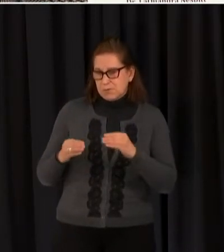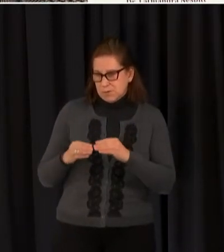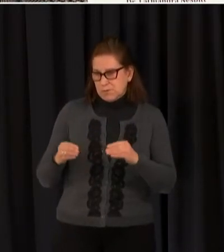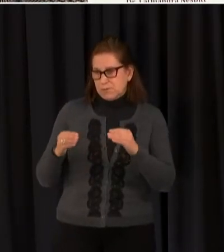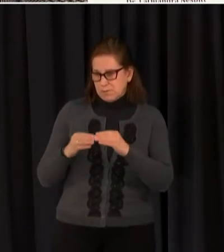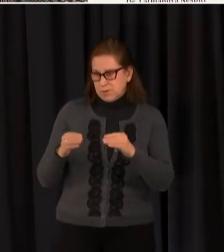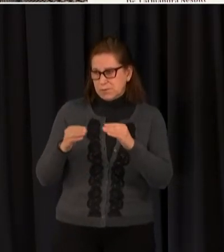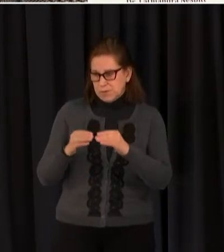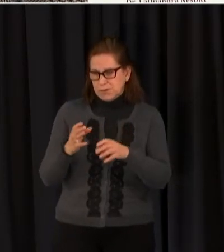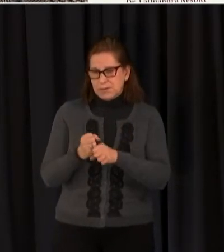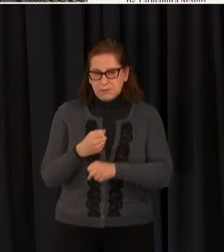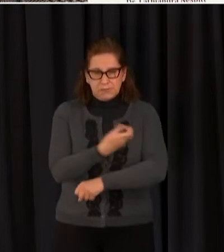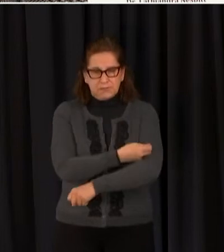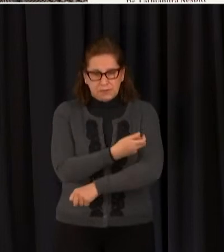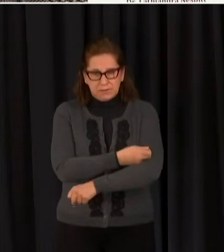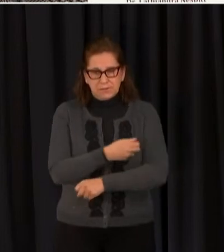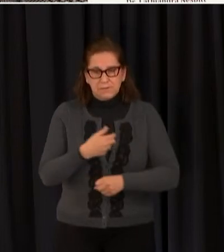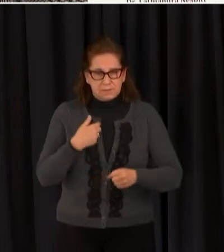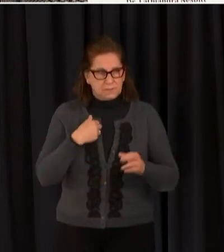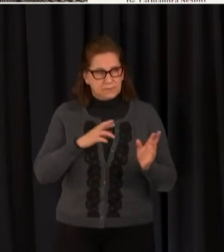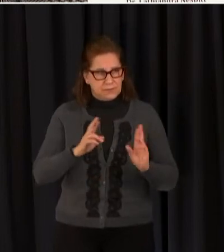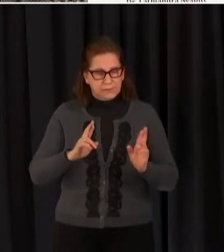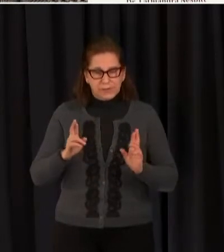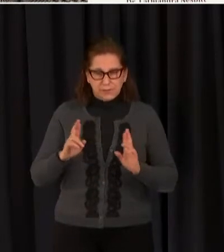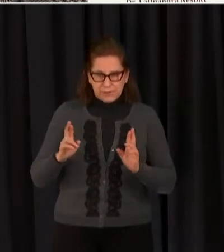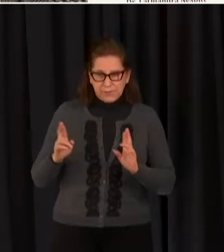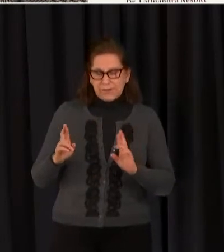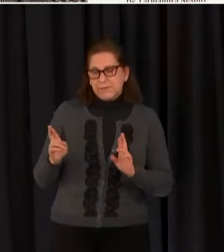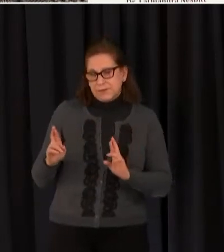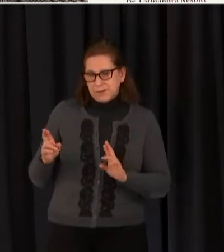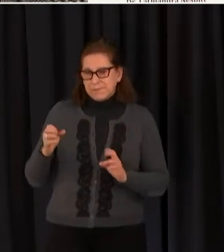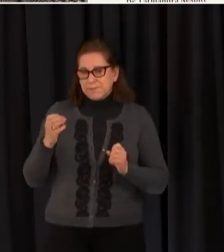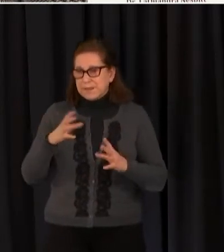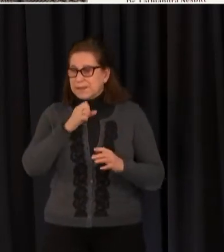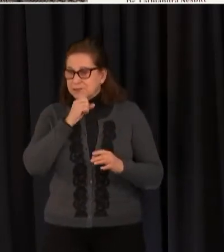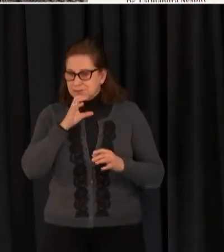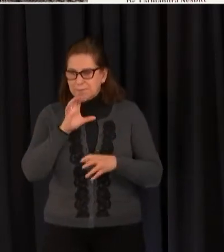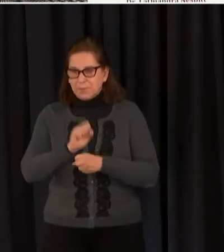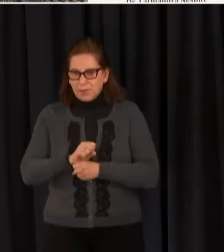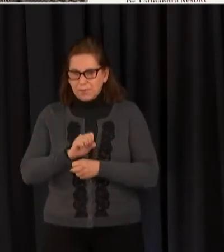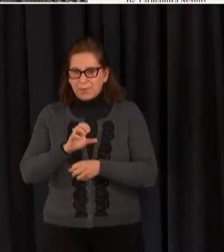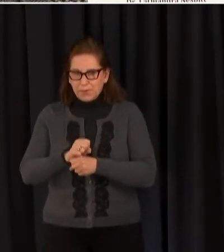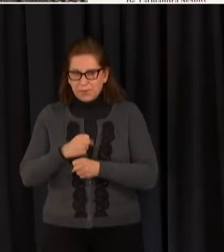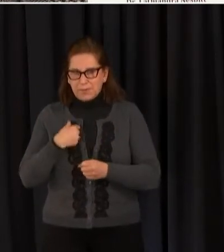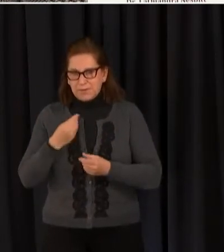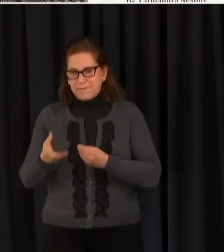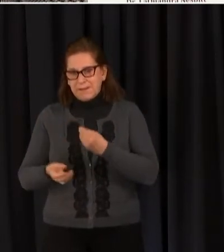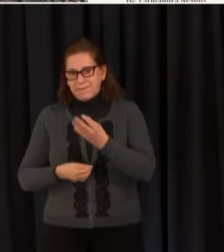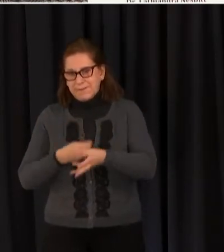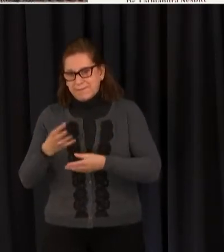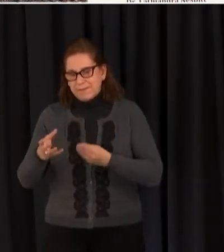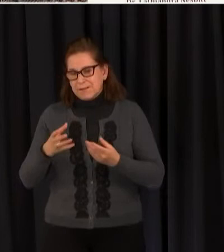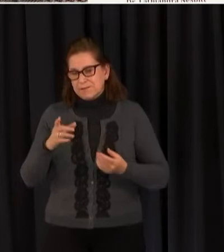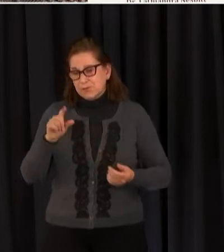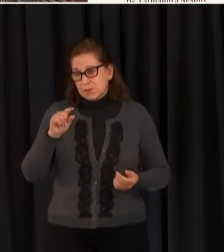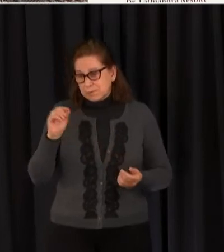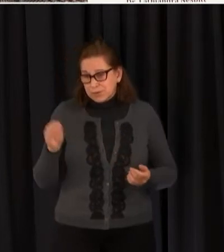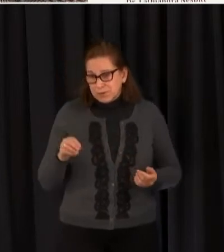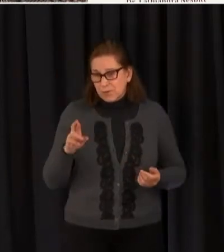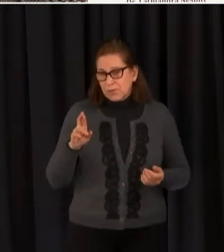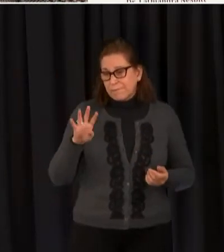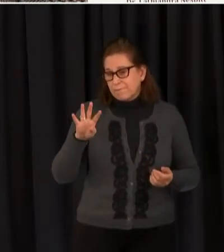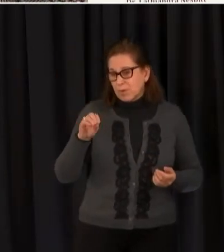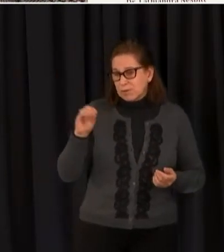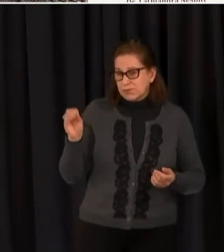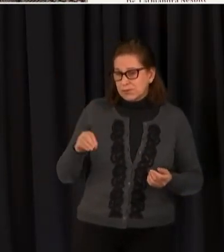assist seniors in getting registered and helping them to get an appointment so that we may be able to allocate 20% or 40%